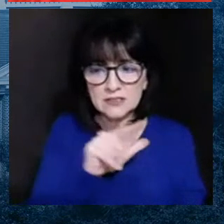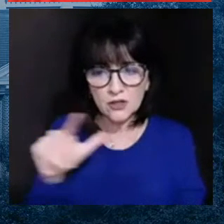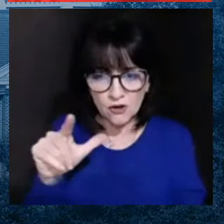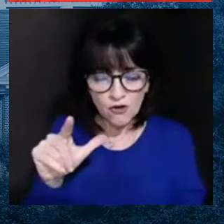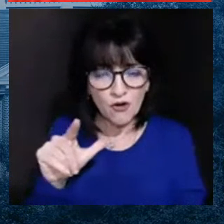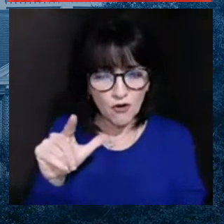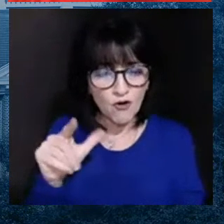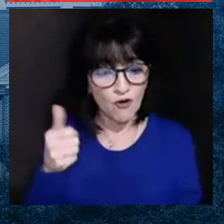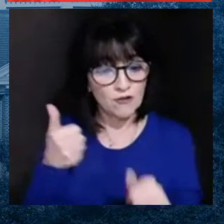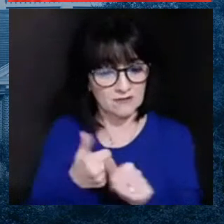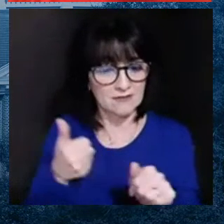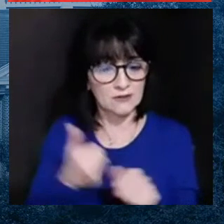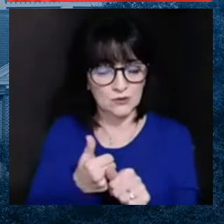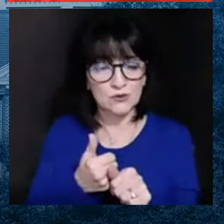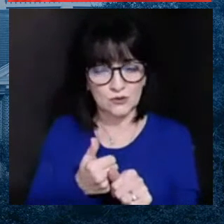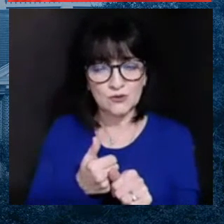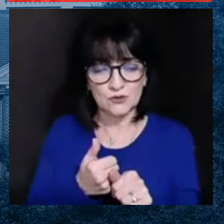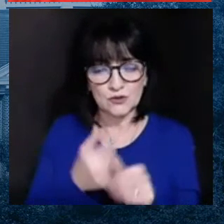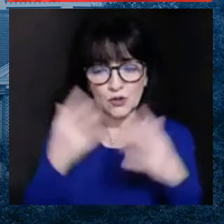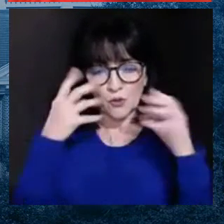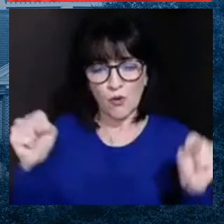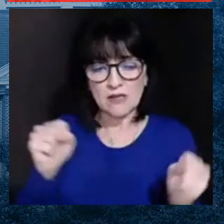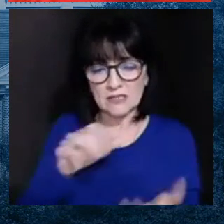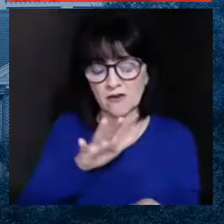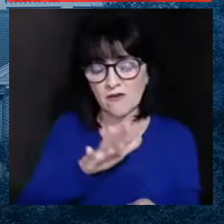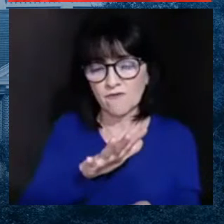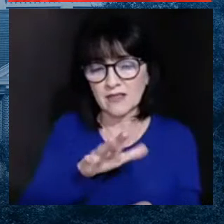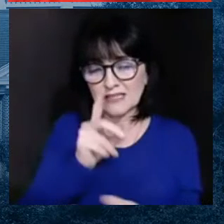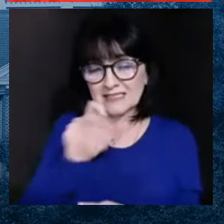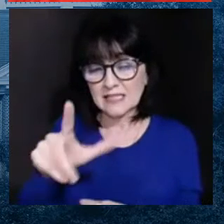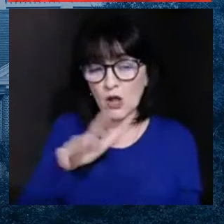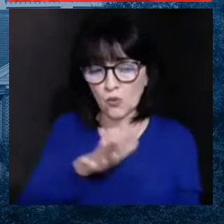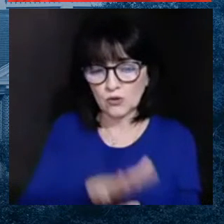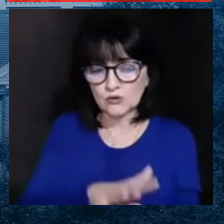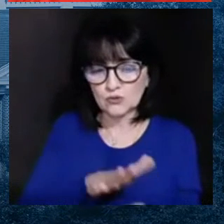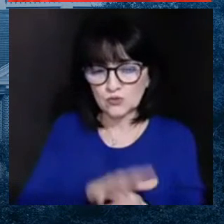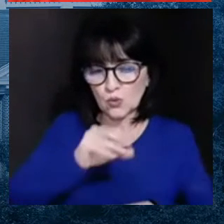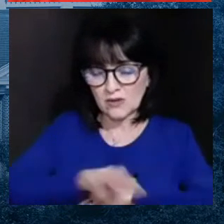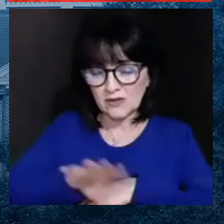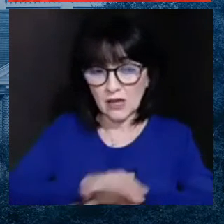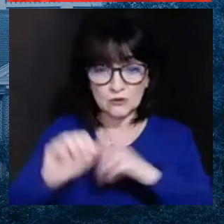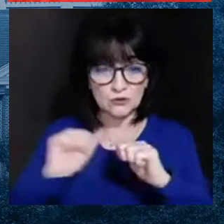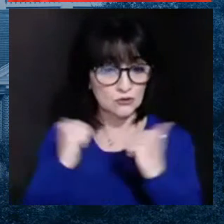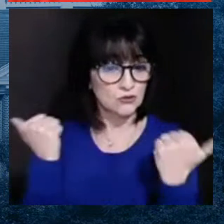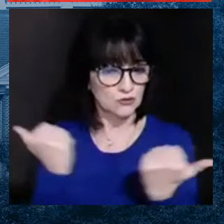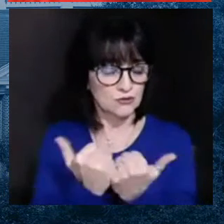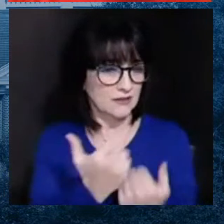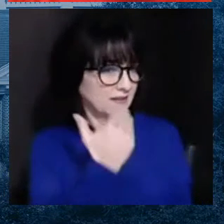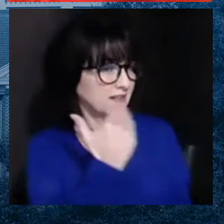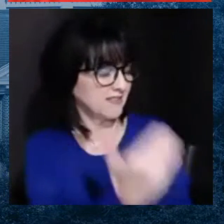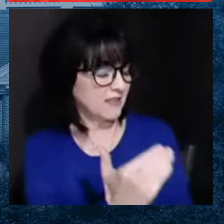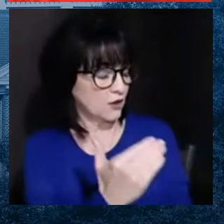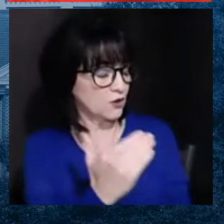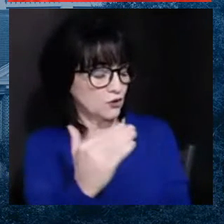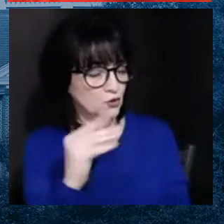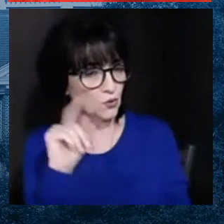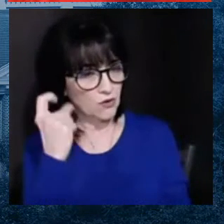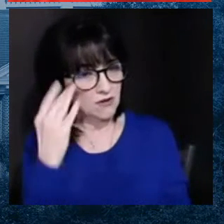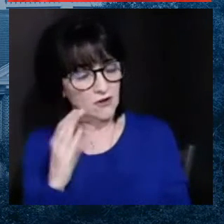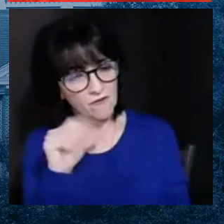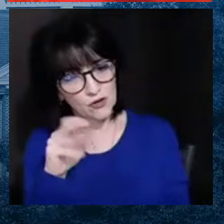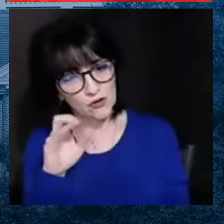Counselors Association. Chrissy, thanks for joining us. Thank you, Governor Carney. Thank you to Representative Longhurst and to